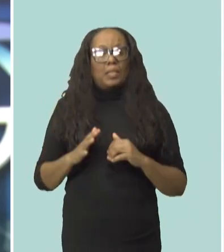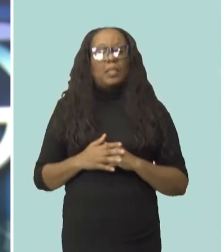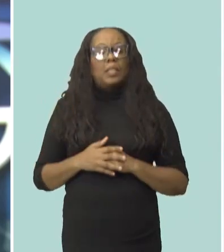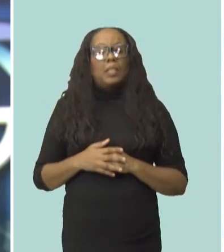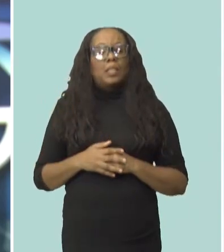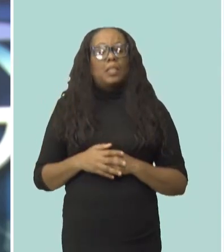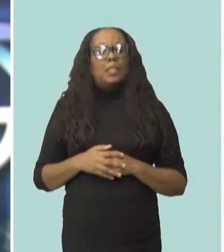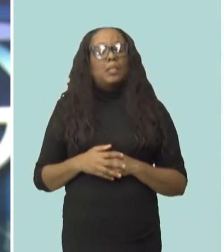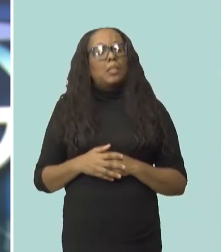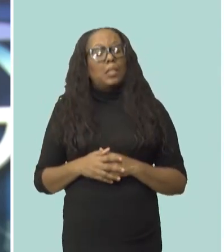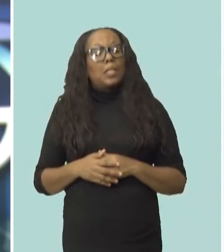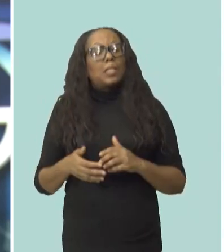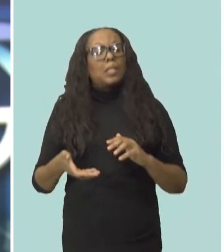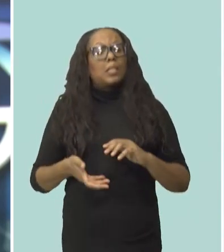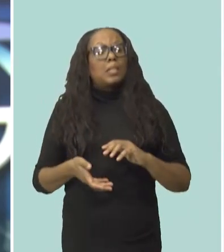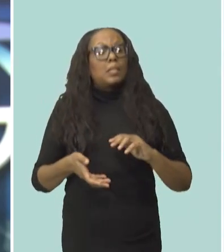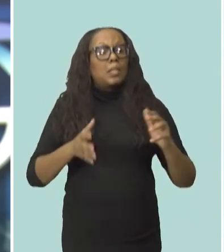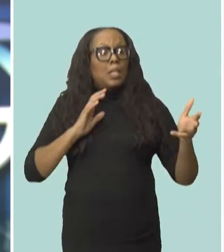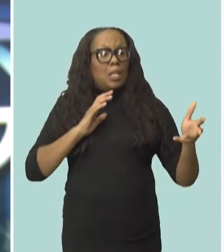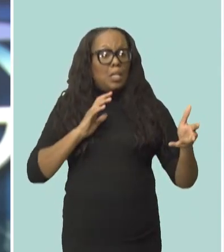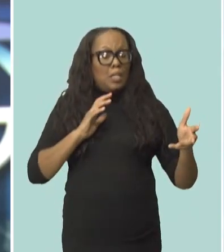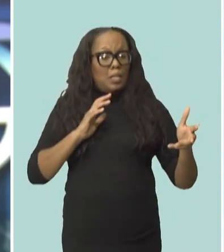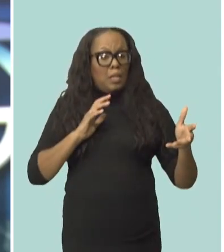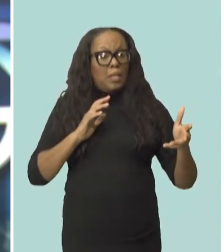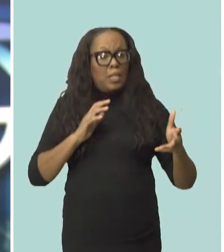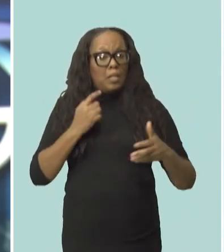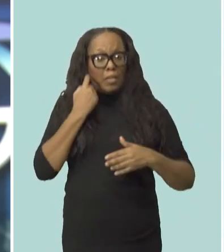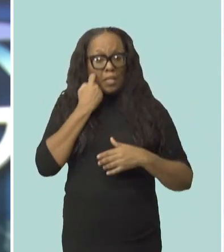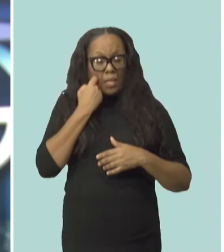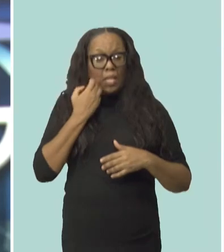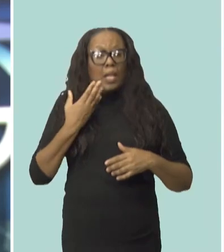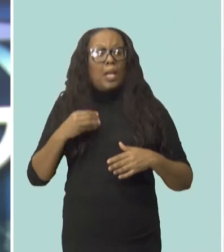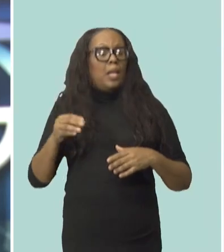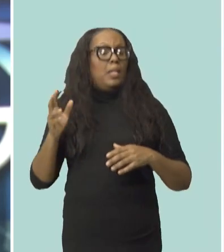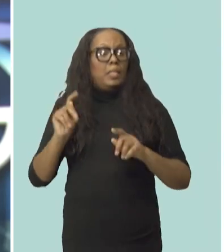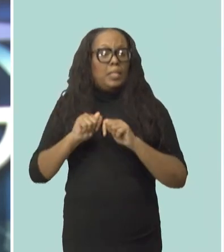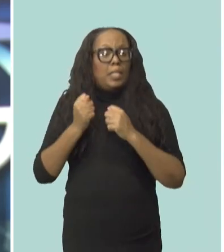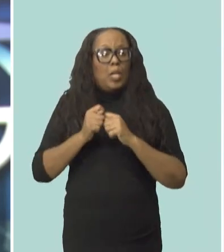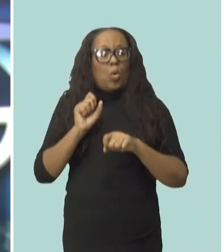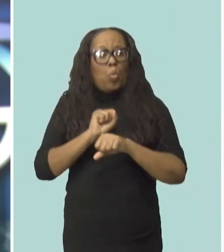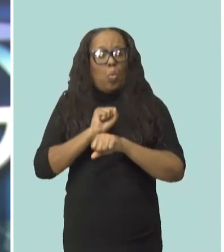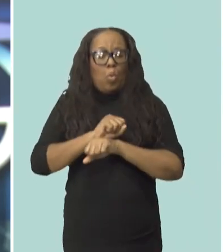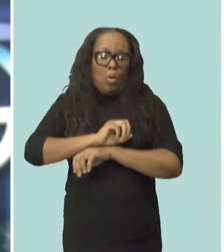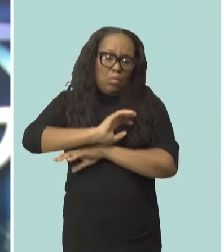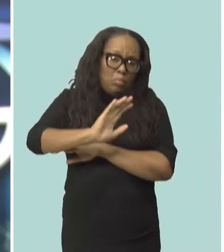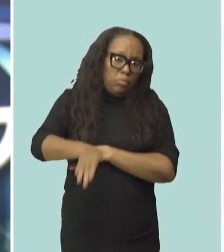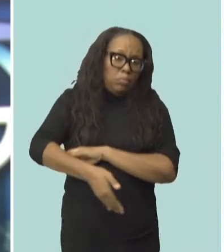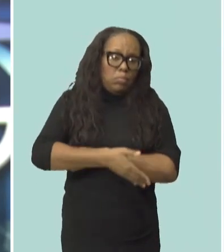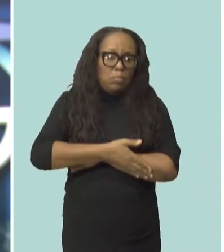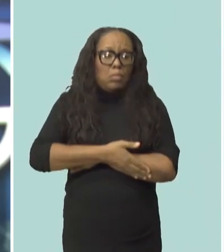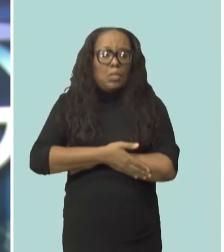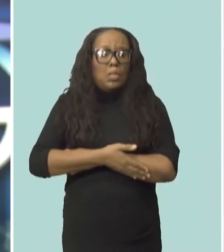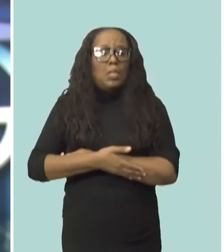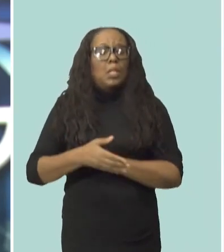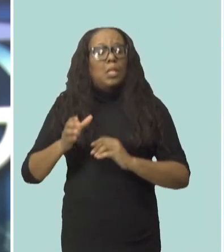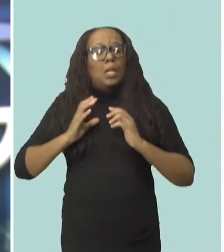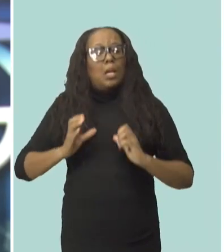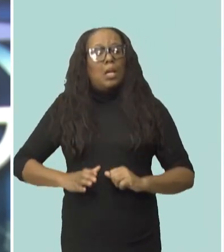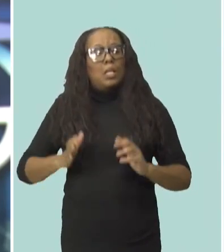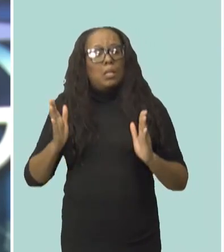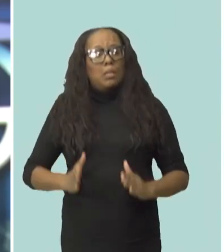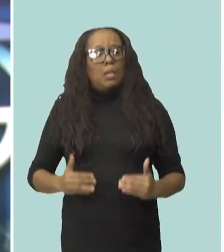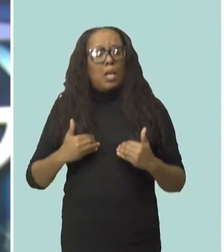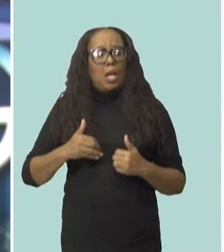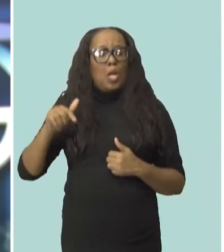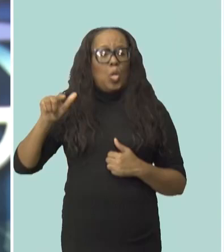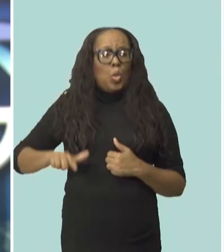Newton Christchurch. Maintenance crews worked through the night to repair the issue, which left NPC customers experiencing low to